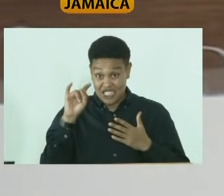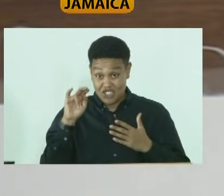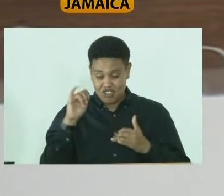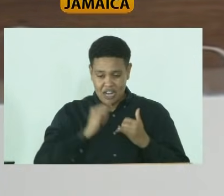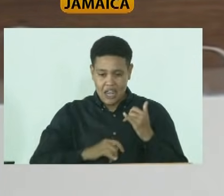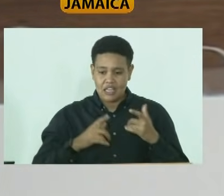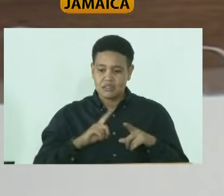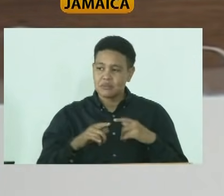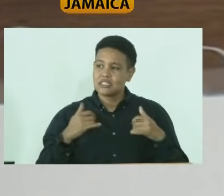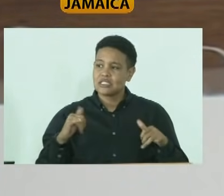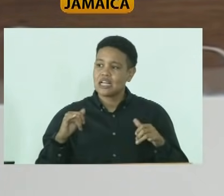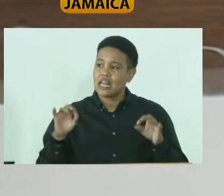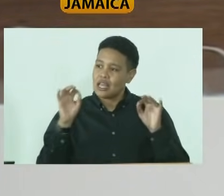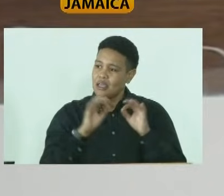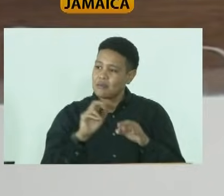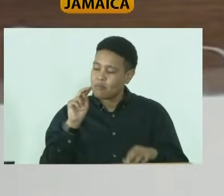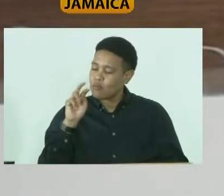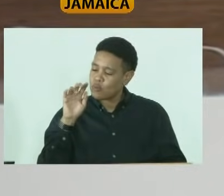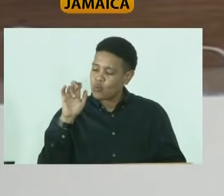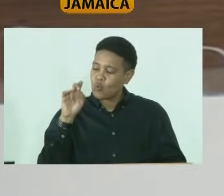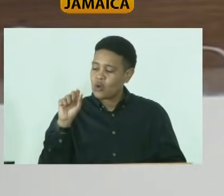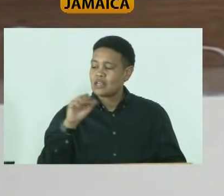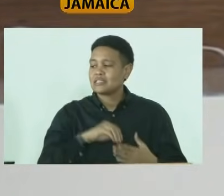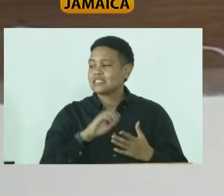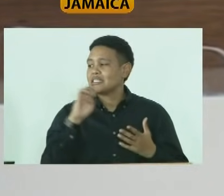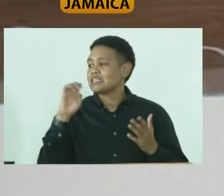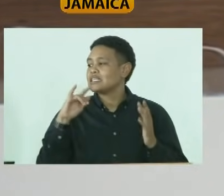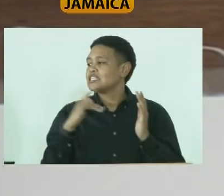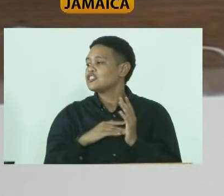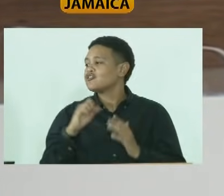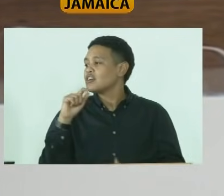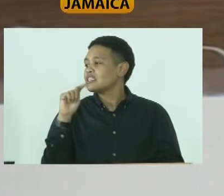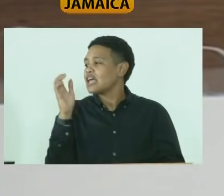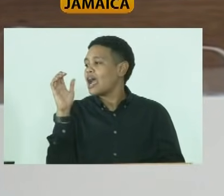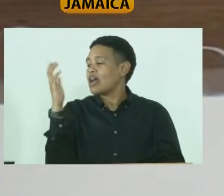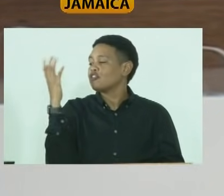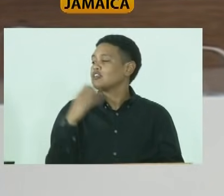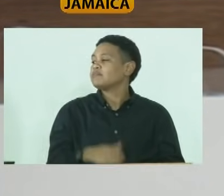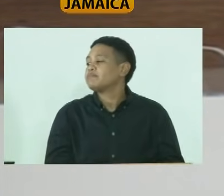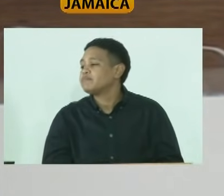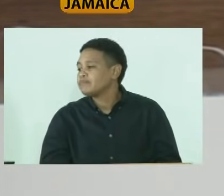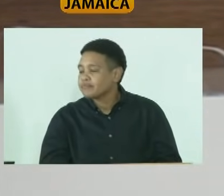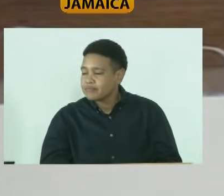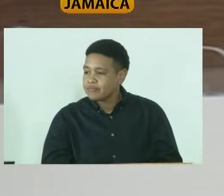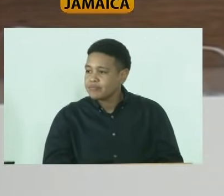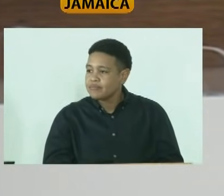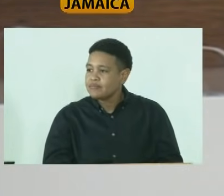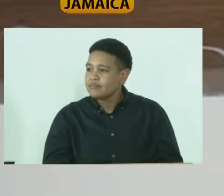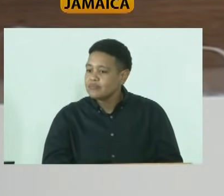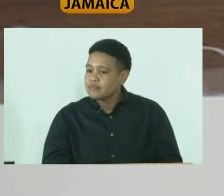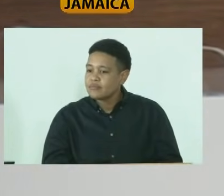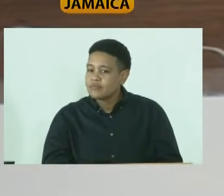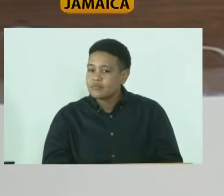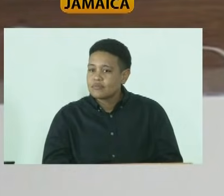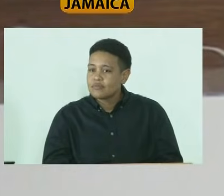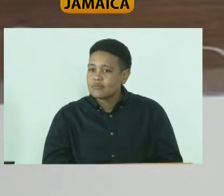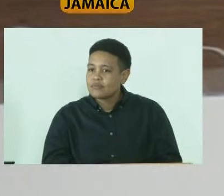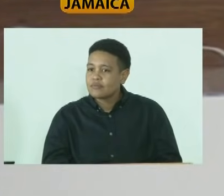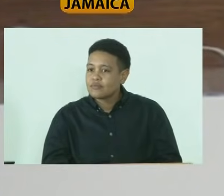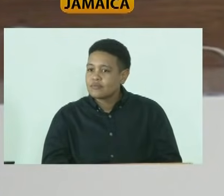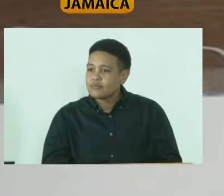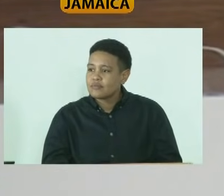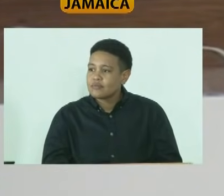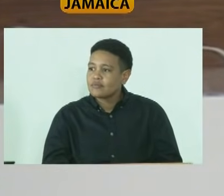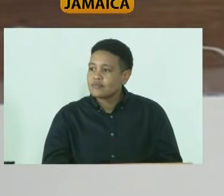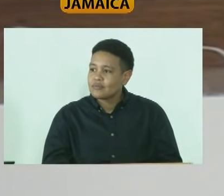least, Newlands in East Central St. Catherine. Madam Speaker, I